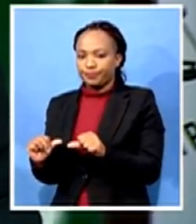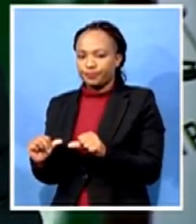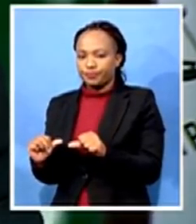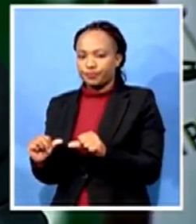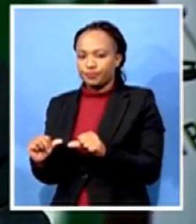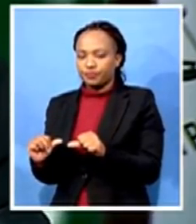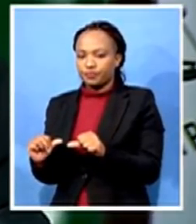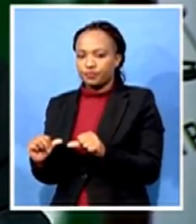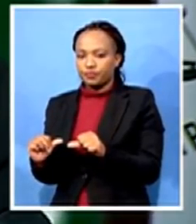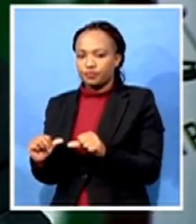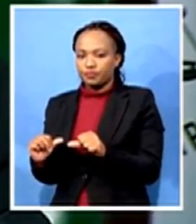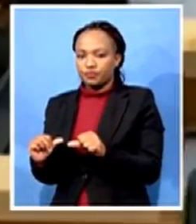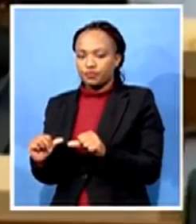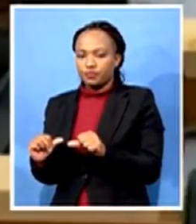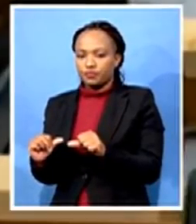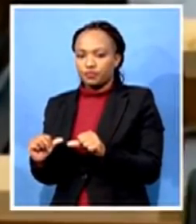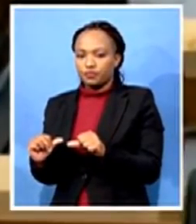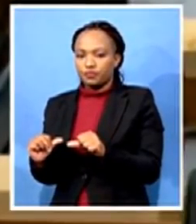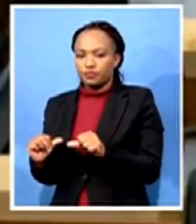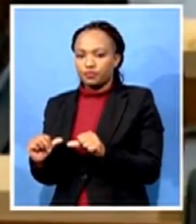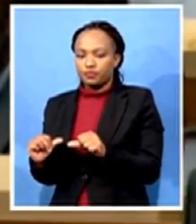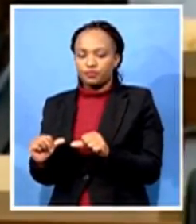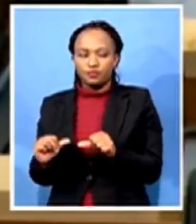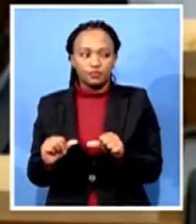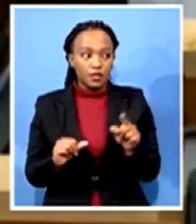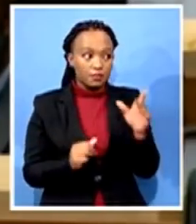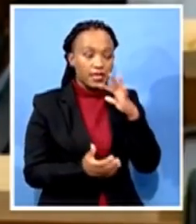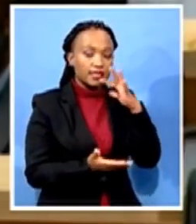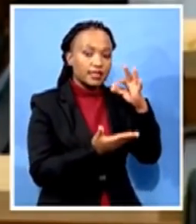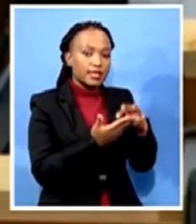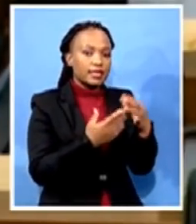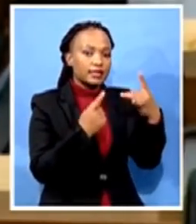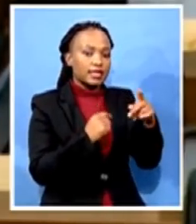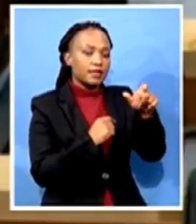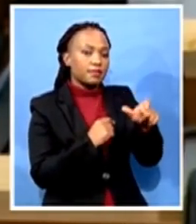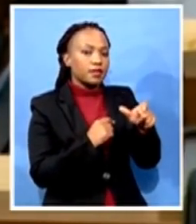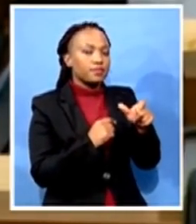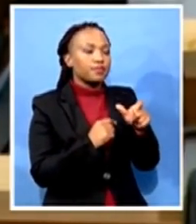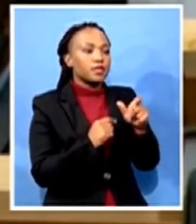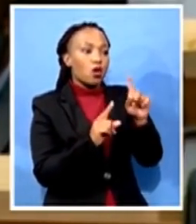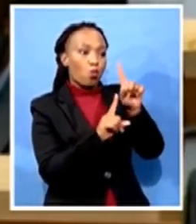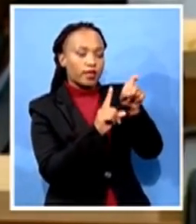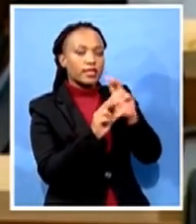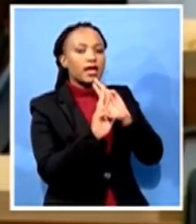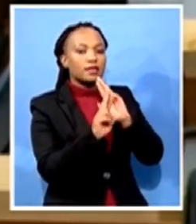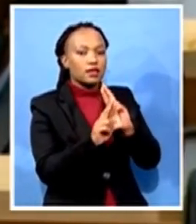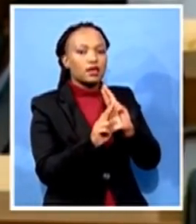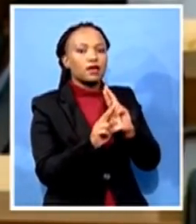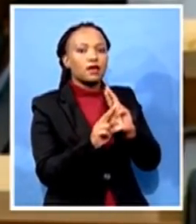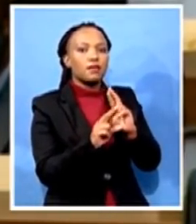I was suggesting, Chair, that the questions and answers be admitted together, part of the same exhibit.